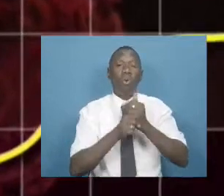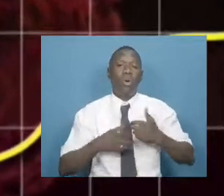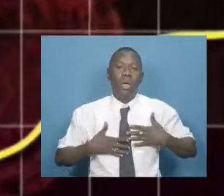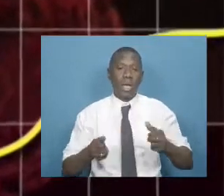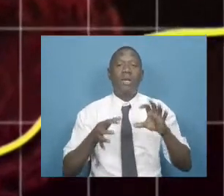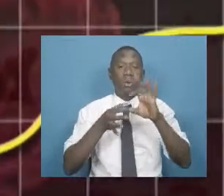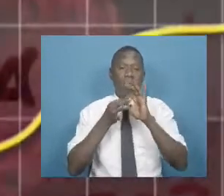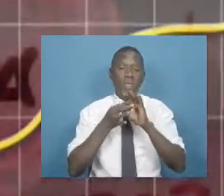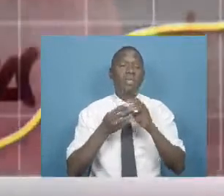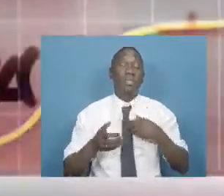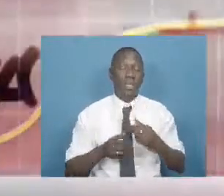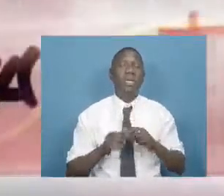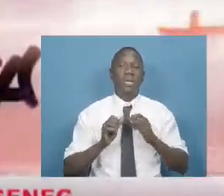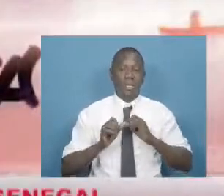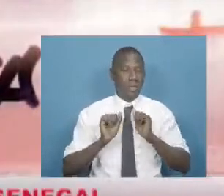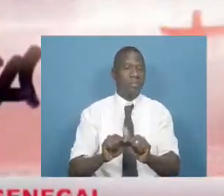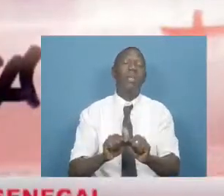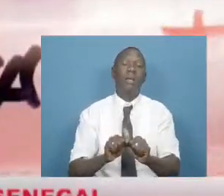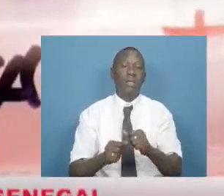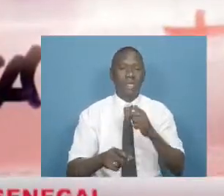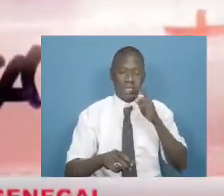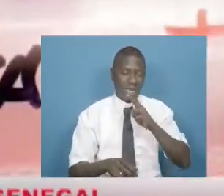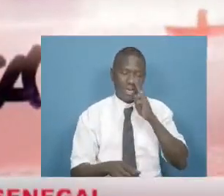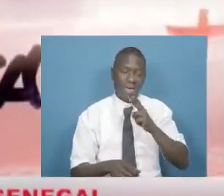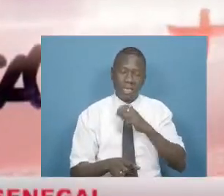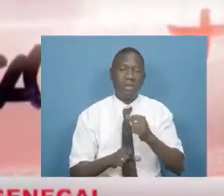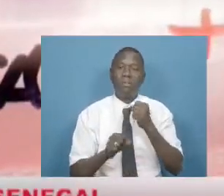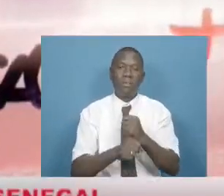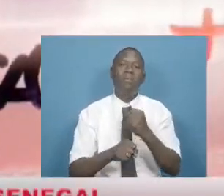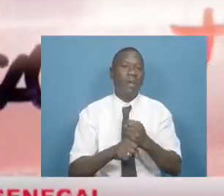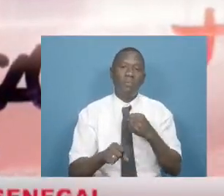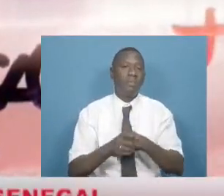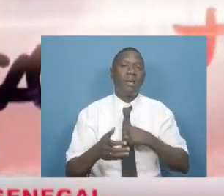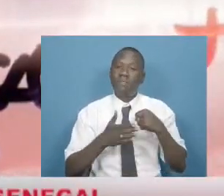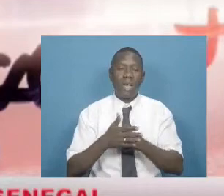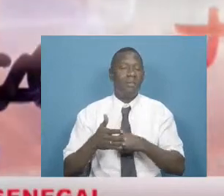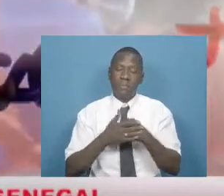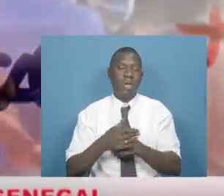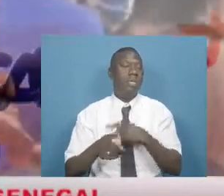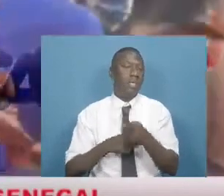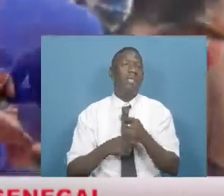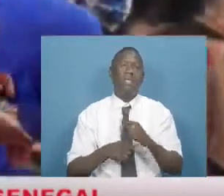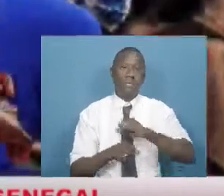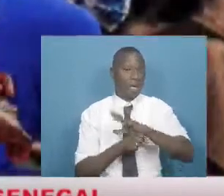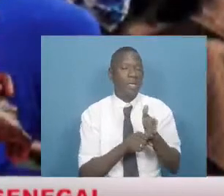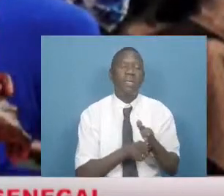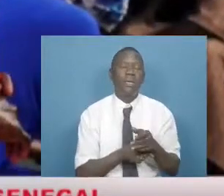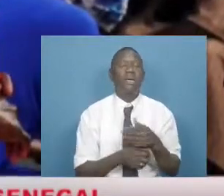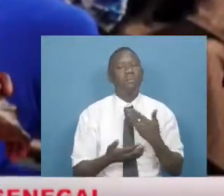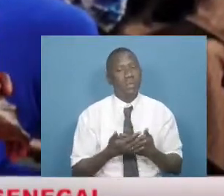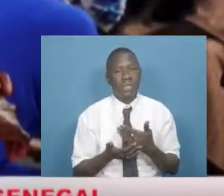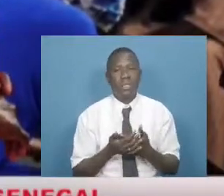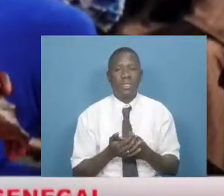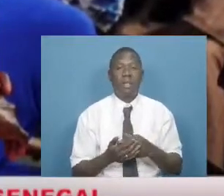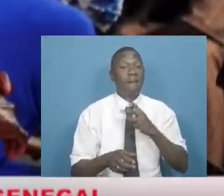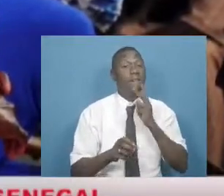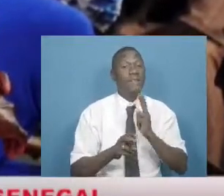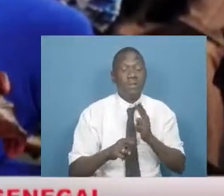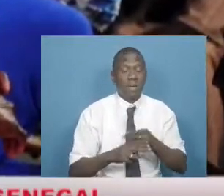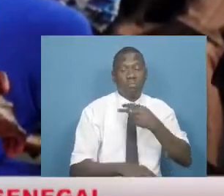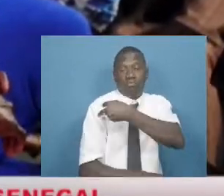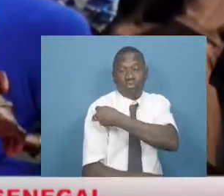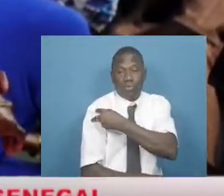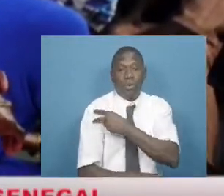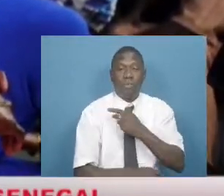remains essential to reduce severe diseases and death, including from the dominant Delta variant, and urges accelerated vaccination